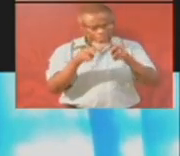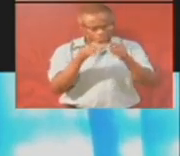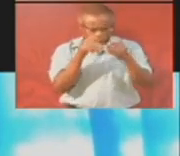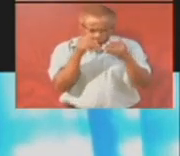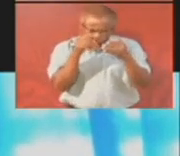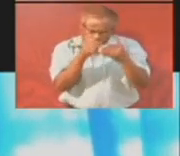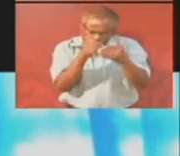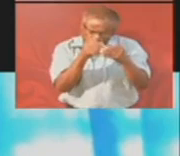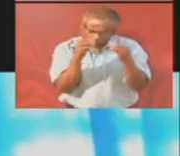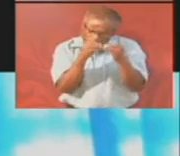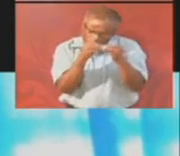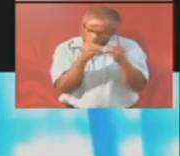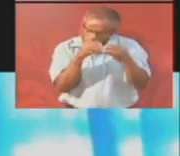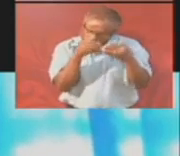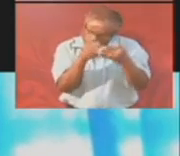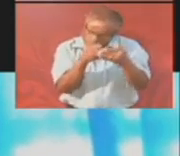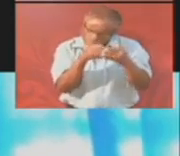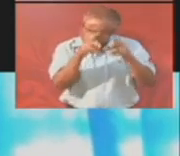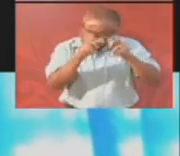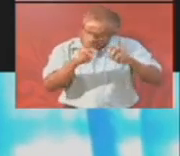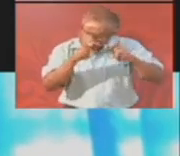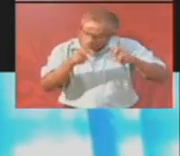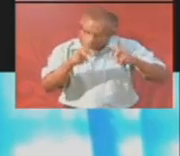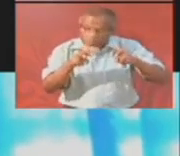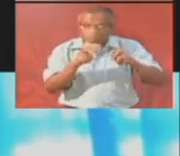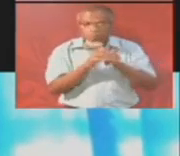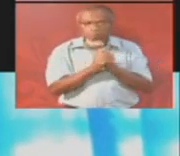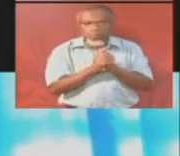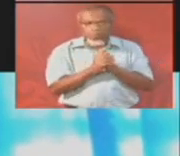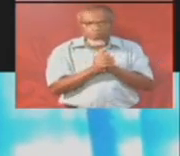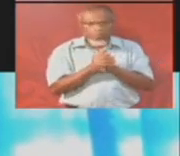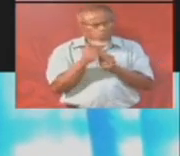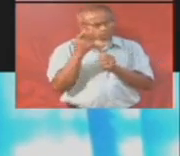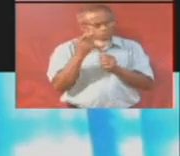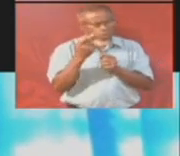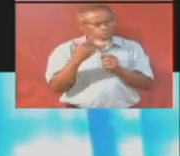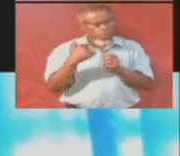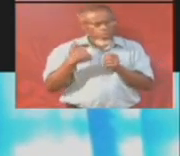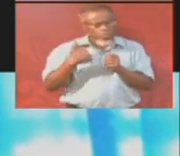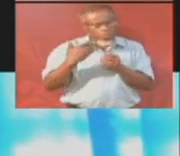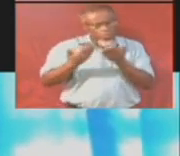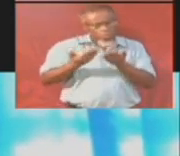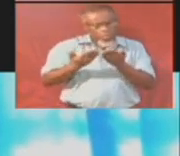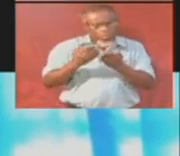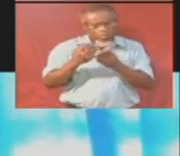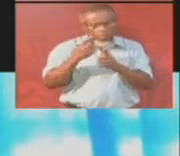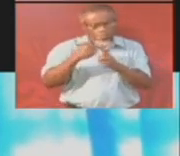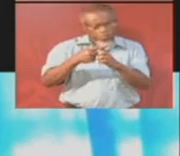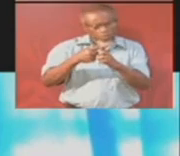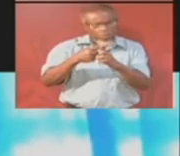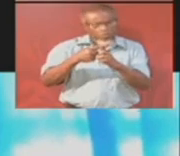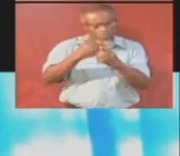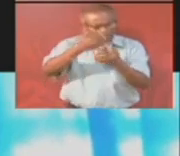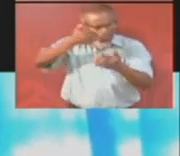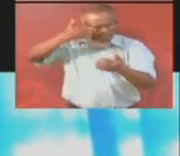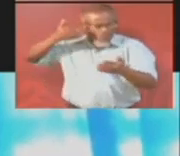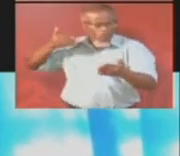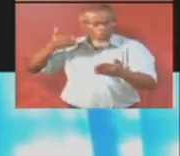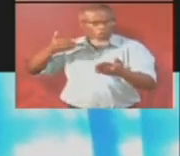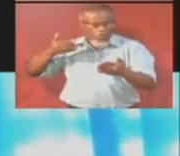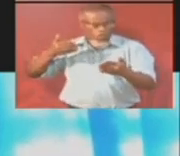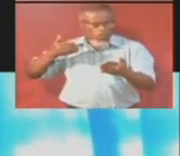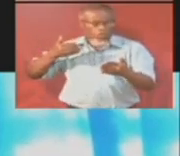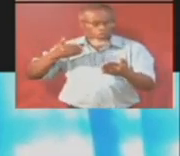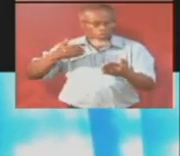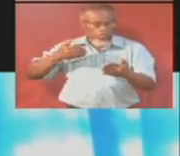of a previous positive case, and that previous positive case actually had one